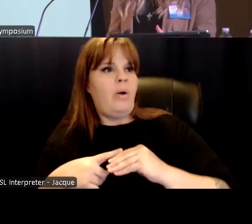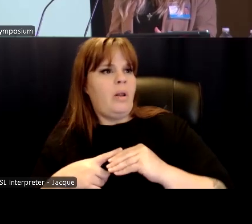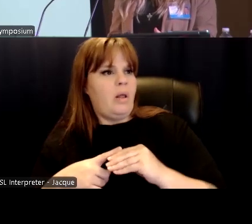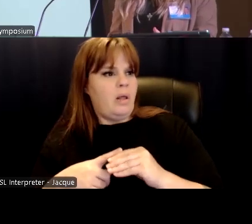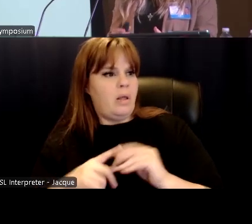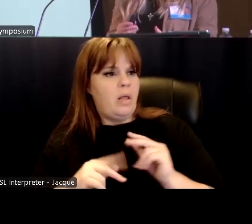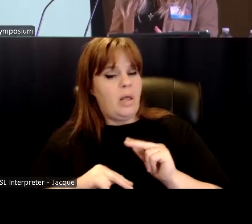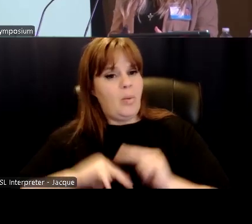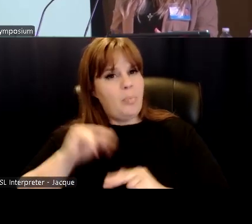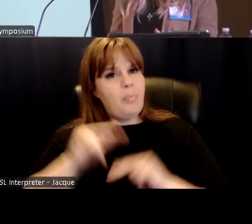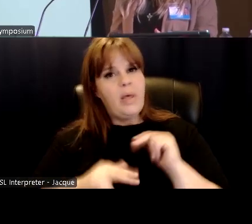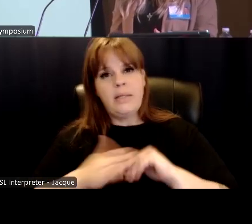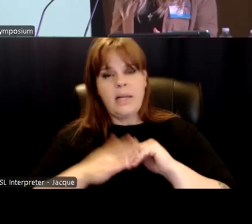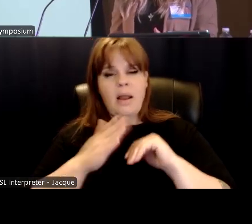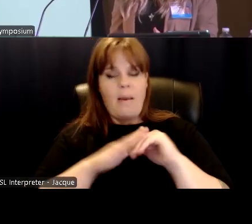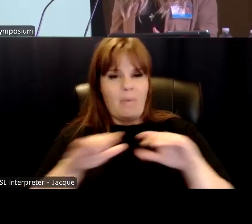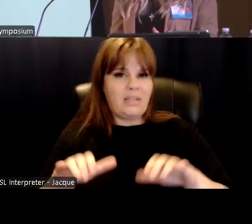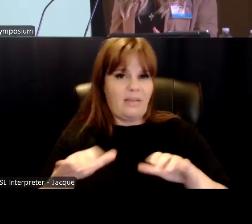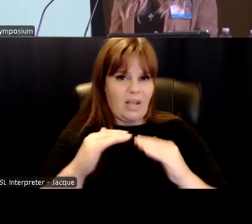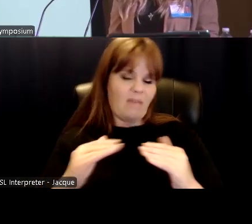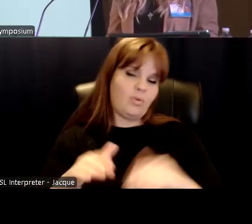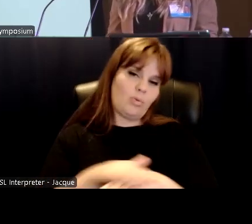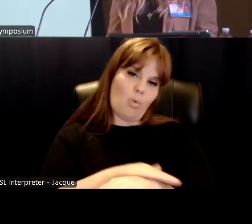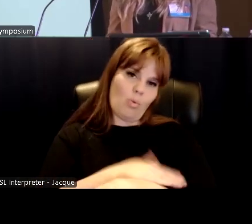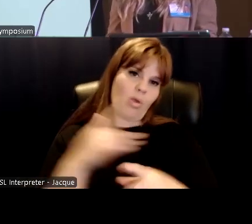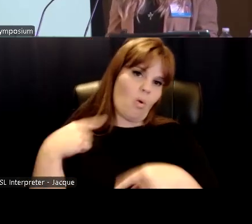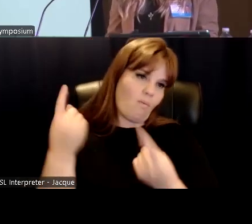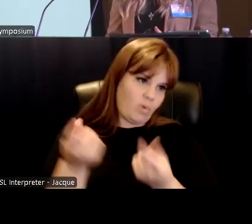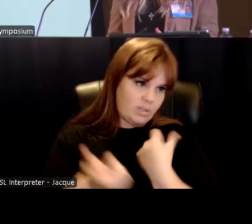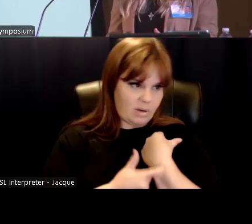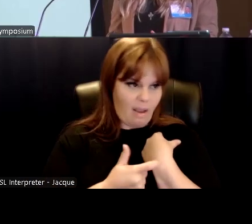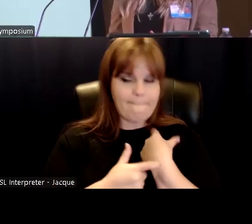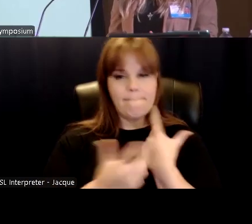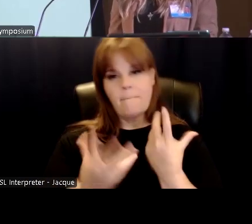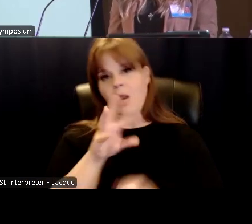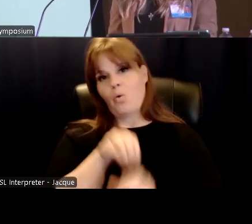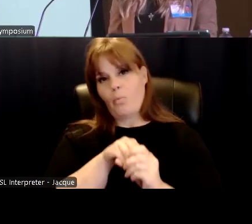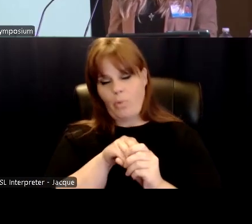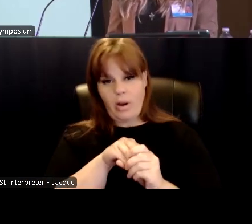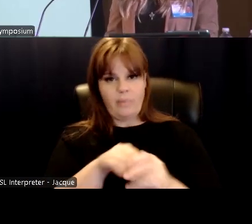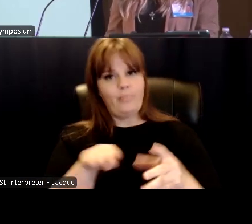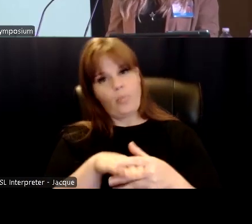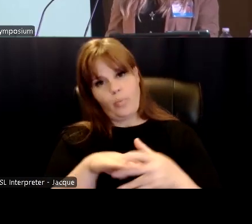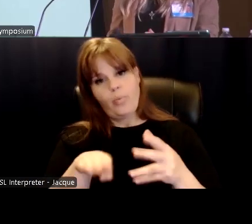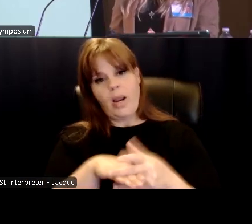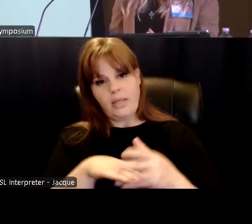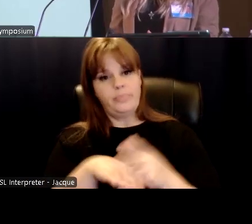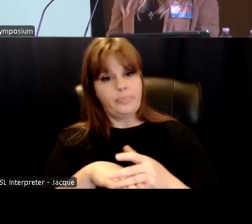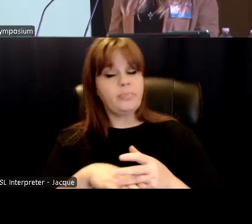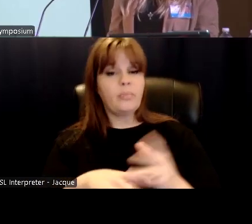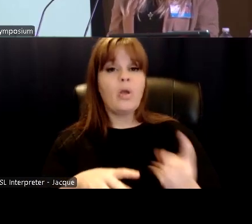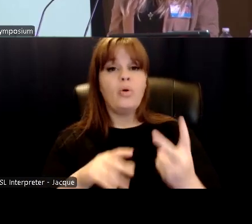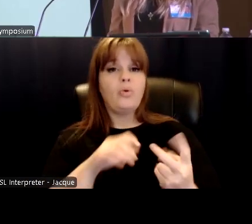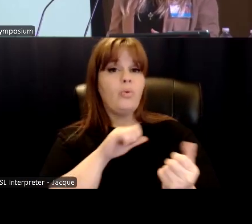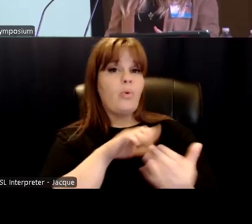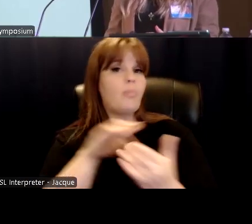up activity levels slowly over time and incorporating regular breaks along the way. And there are two approaches